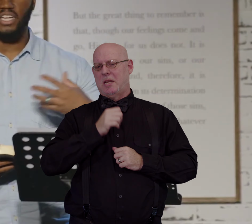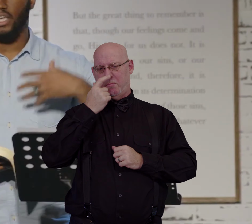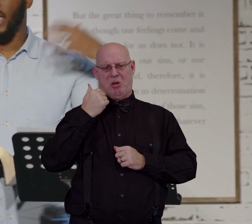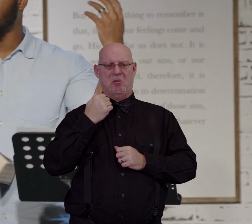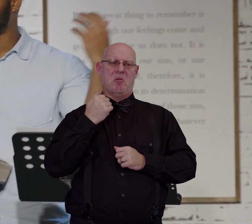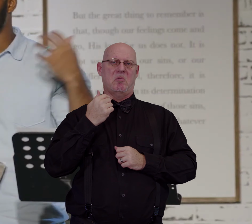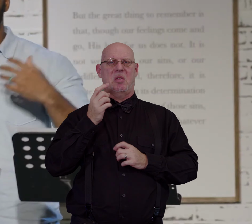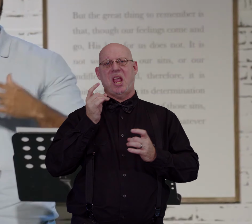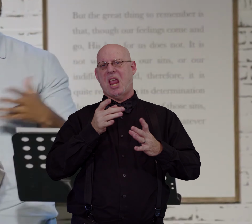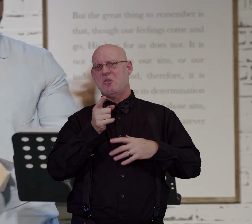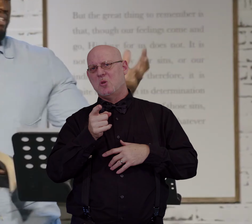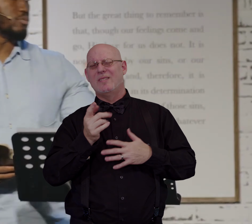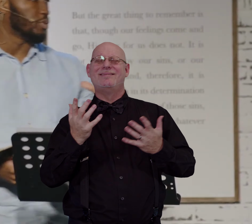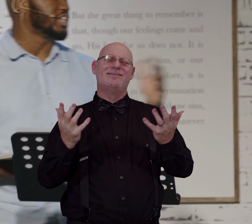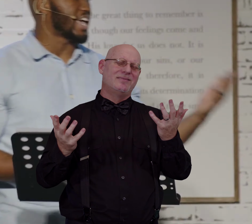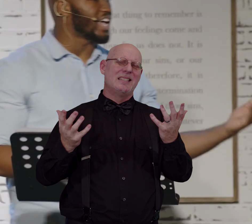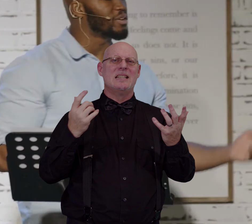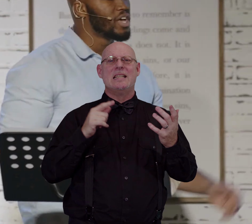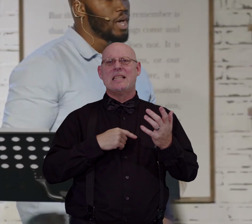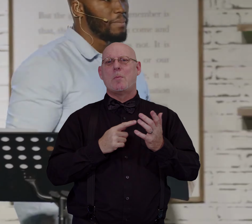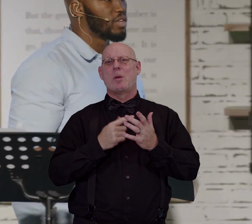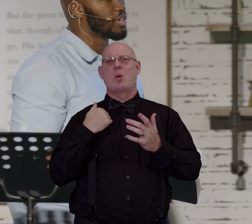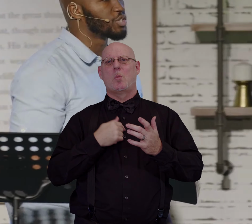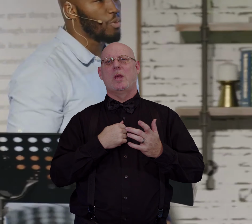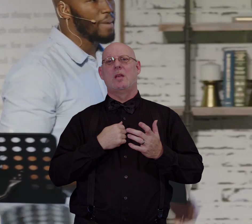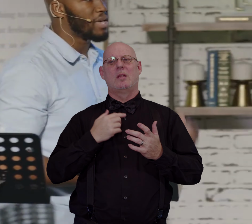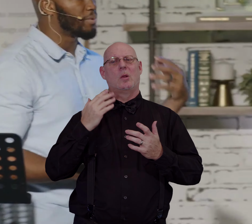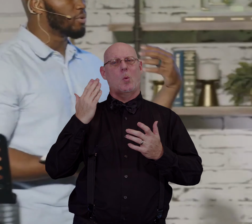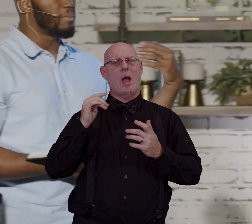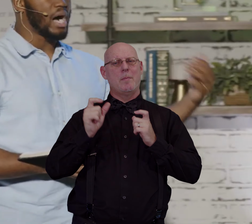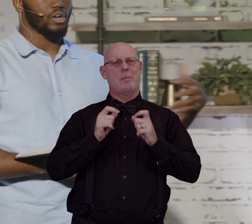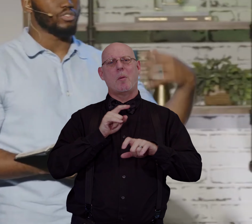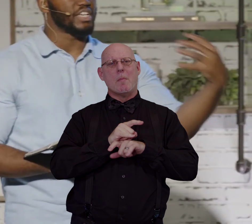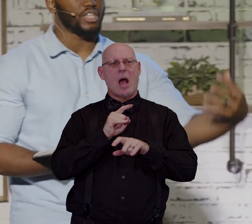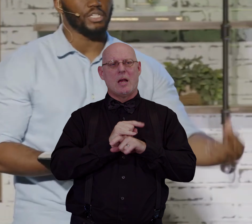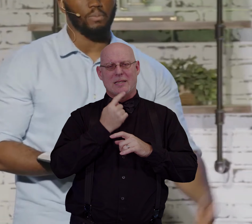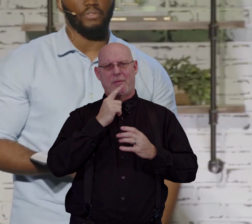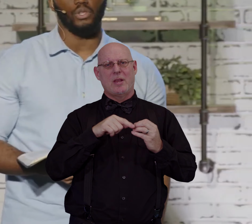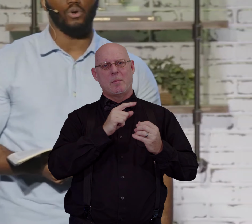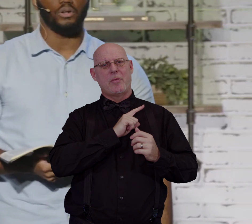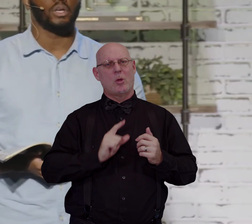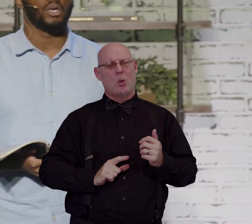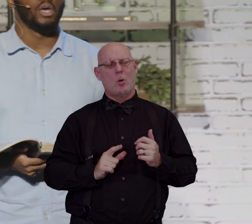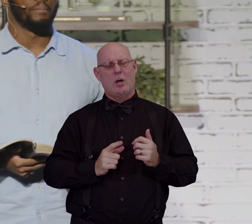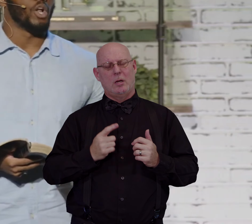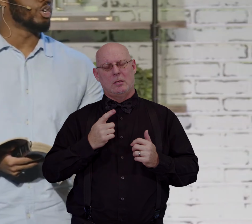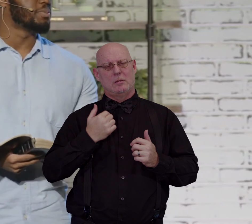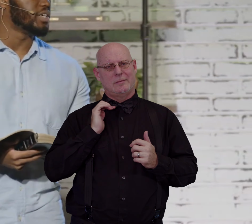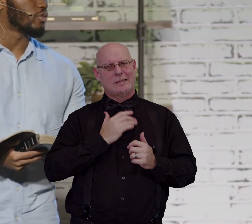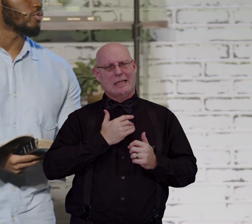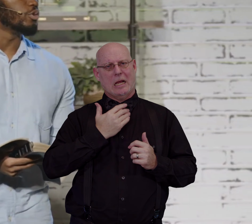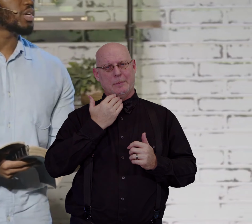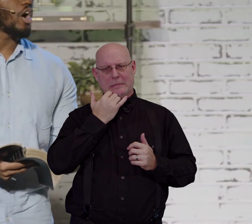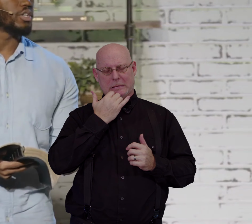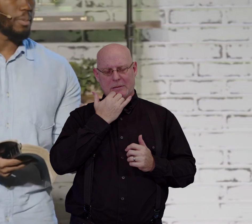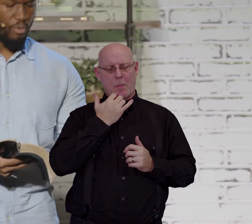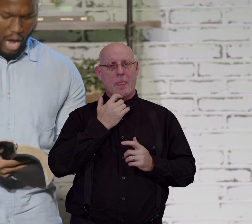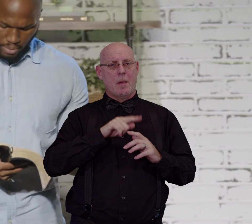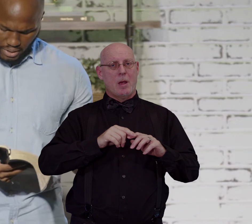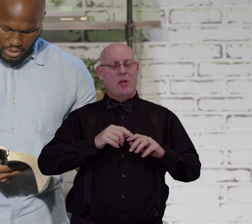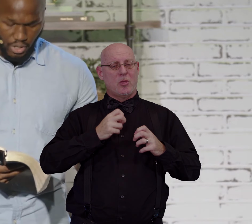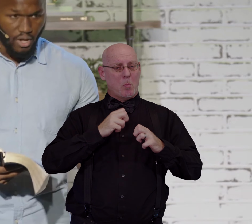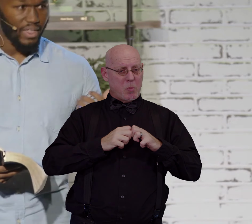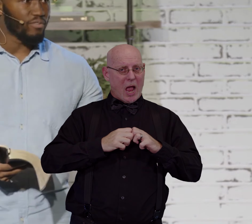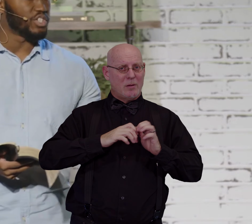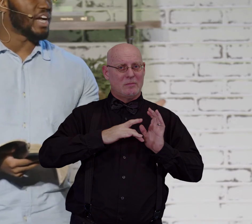not just because they hate you. And sometimes we can be the reason why people mock or say things about the Lord. But ultimately, the root cause, the